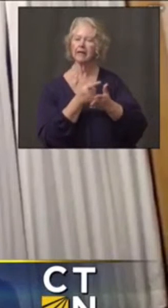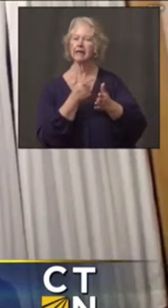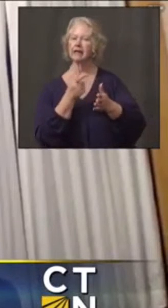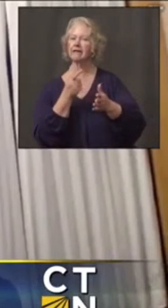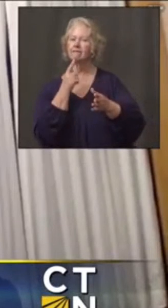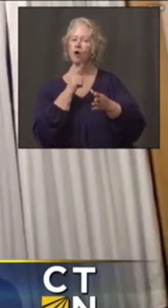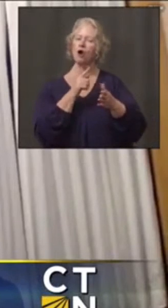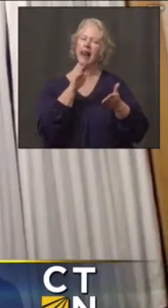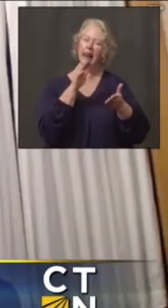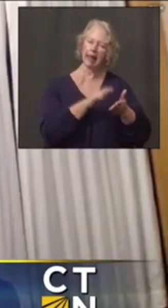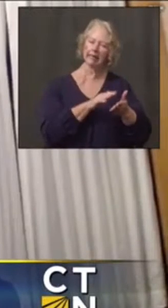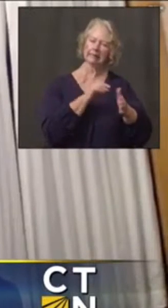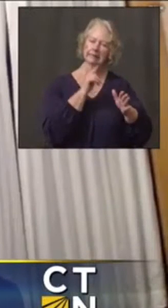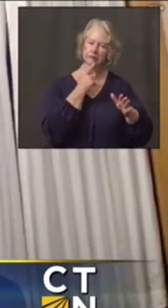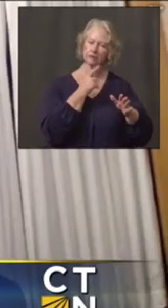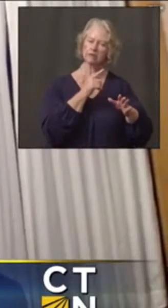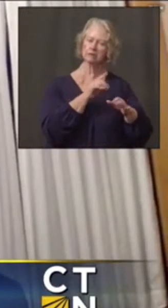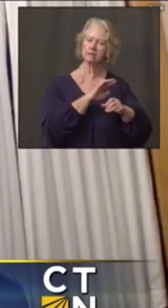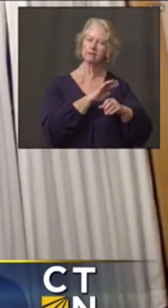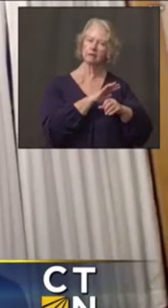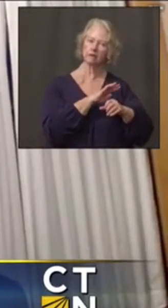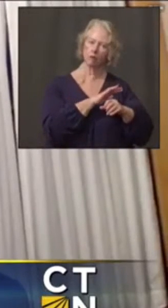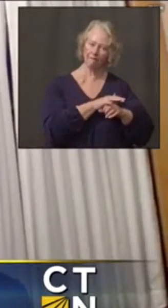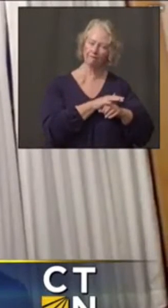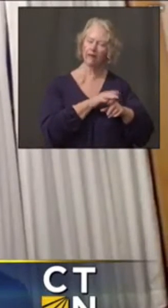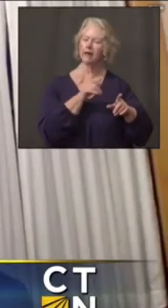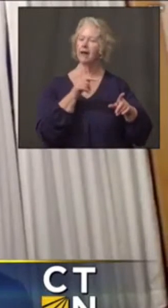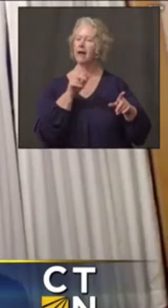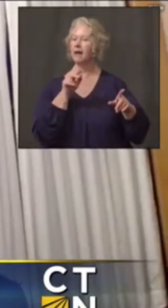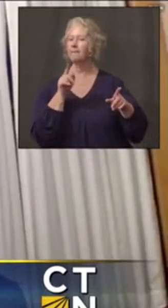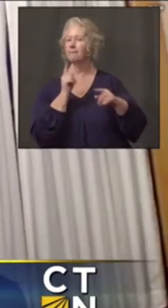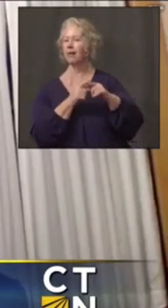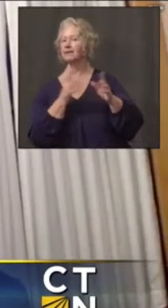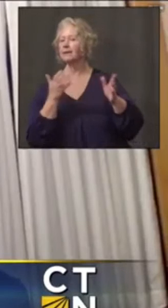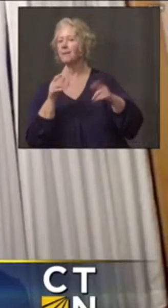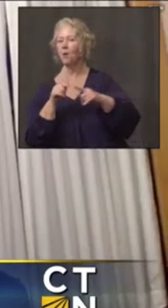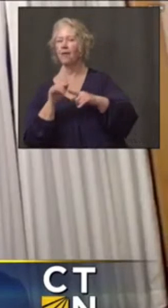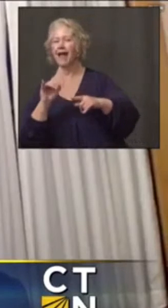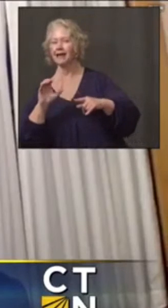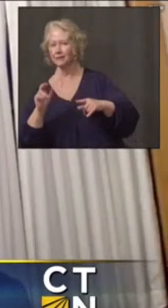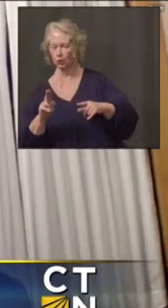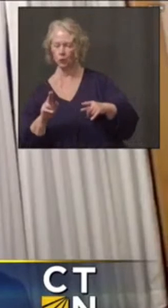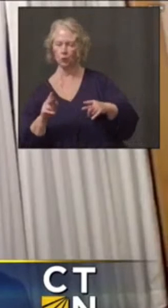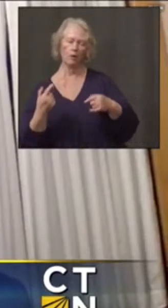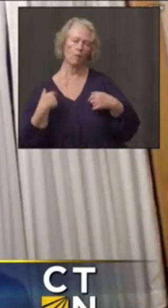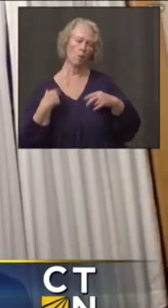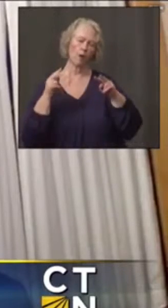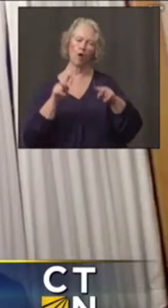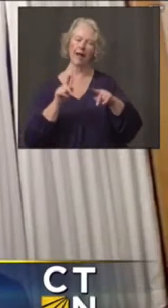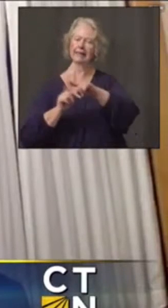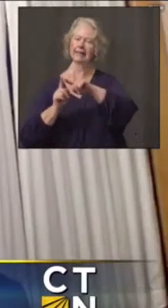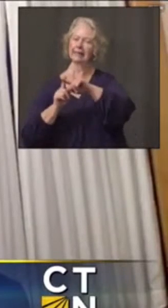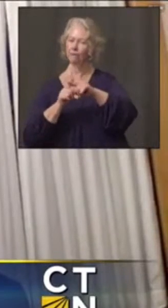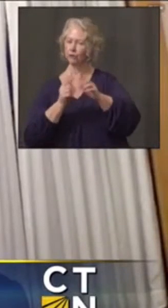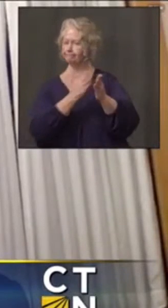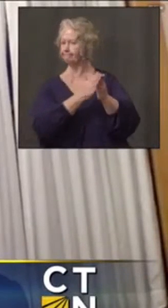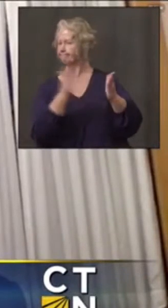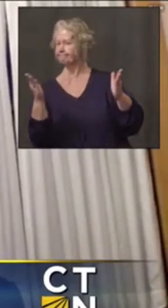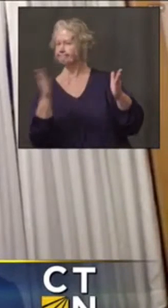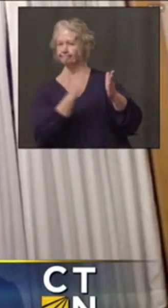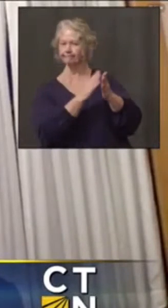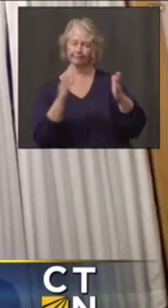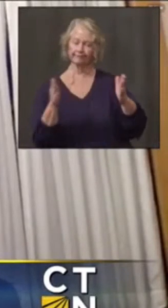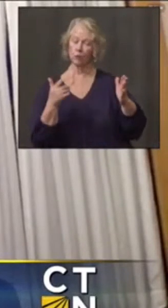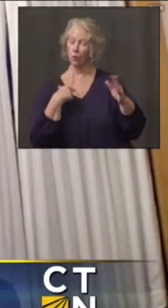had been in the first wave. But we do look at a lot of models. There's a wide range of projections. We do look at some of the more